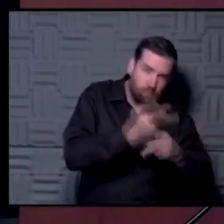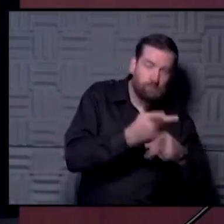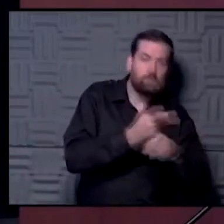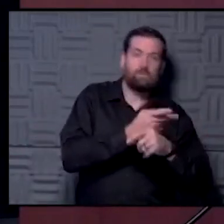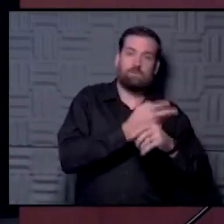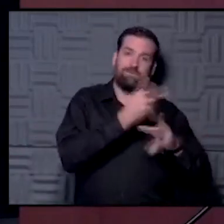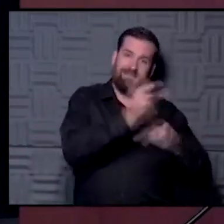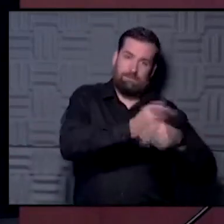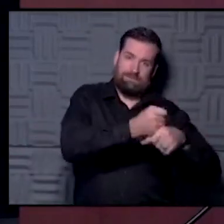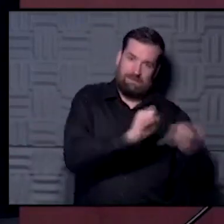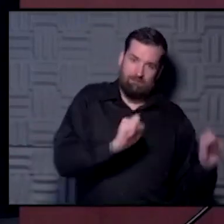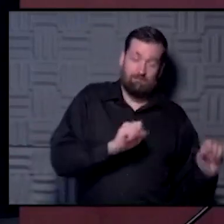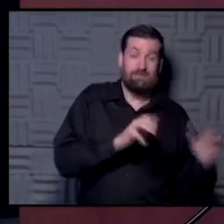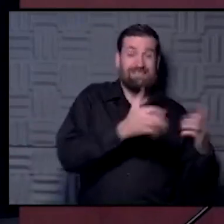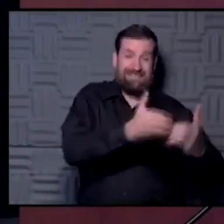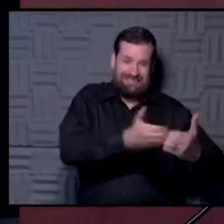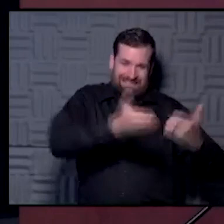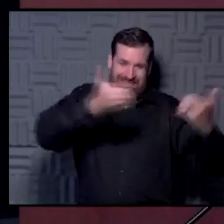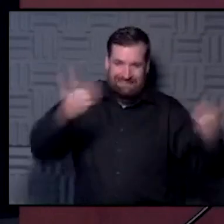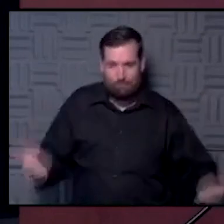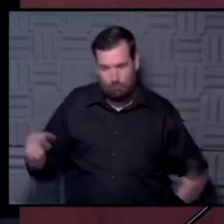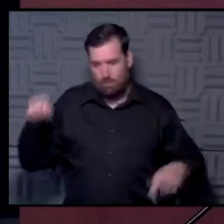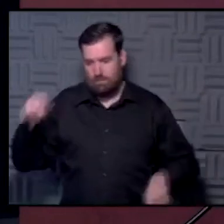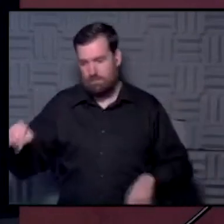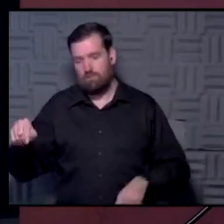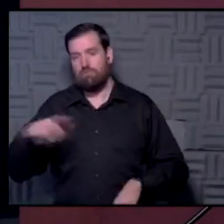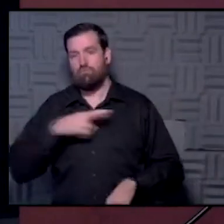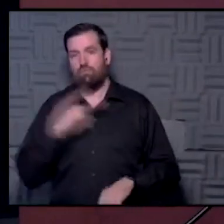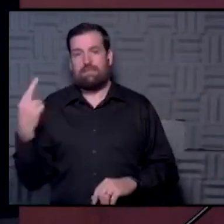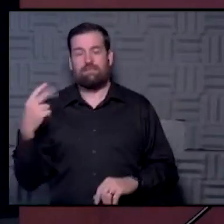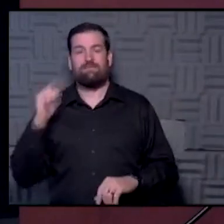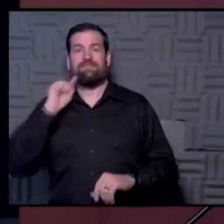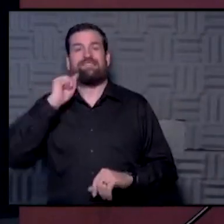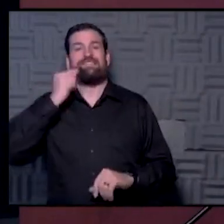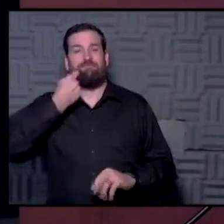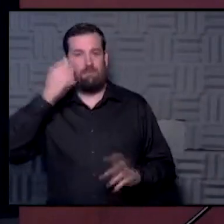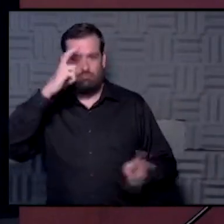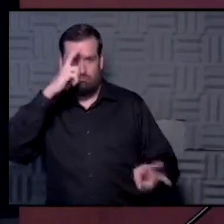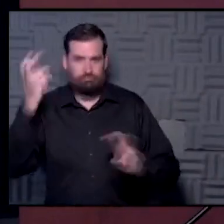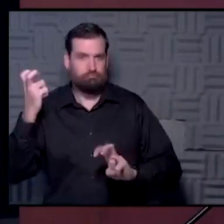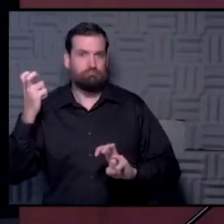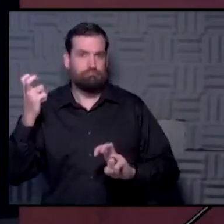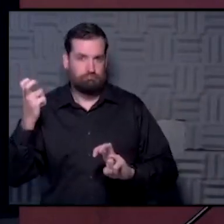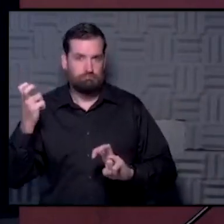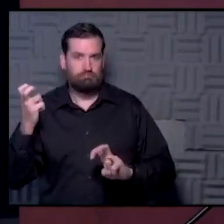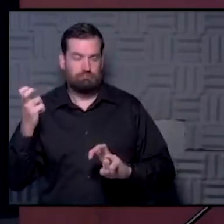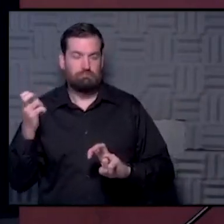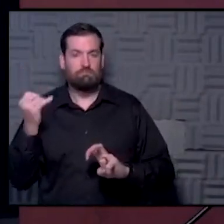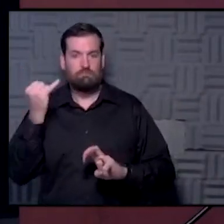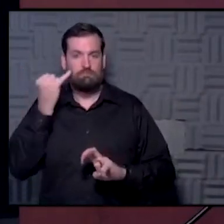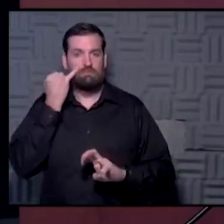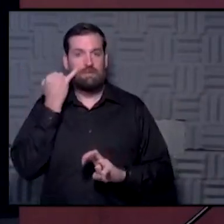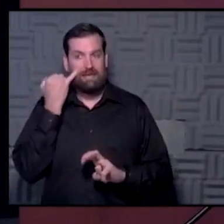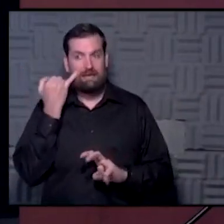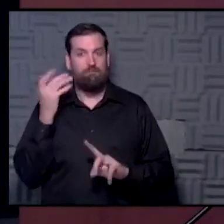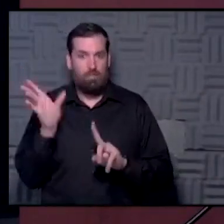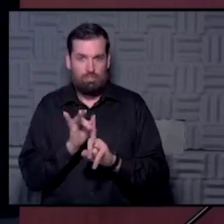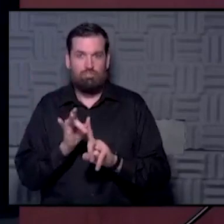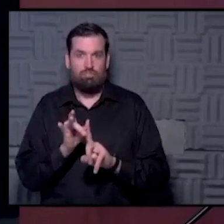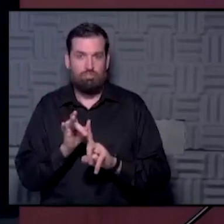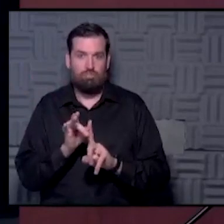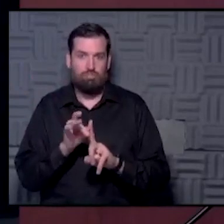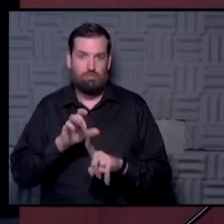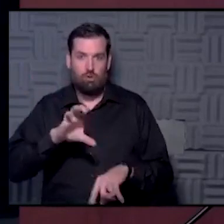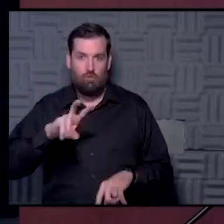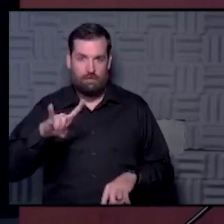safe. Separate from that, there's a risk of severe disease if you have the infection, if you